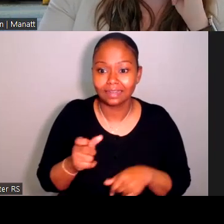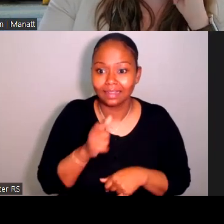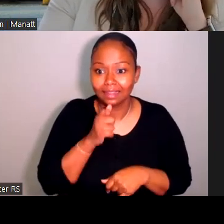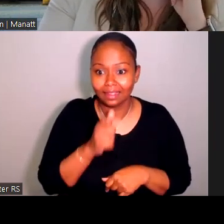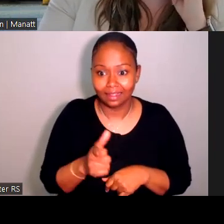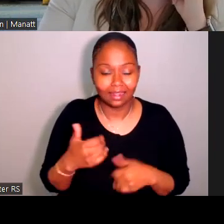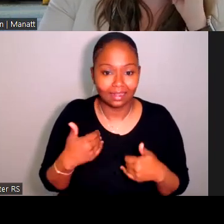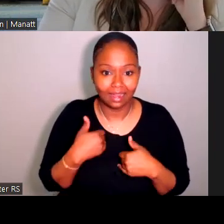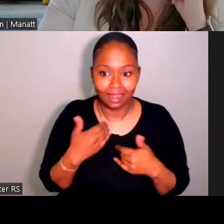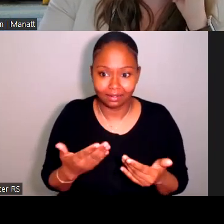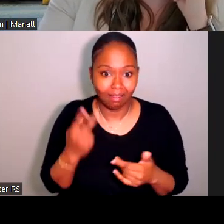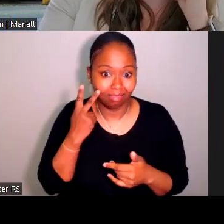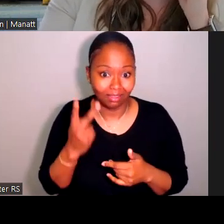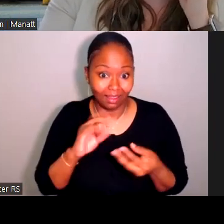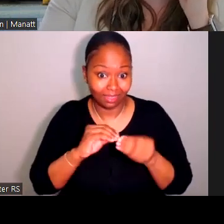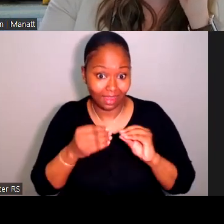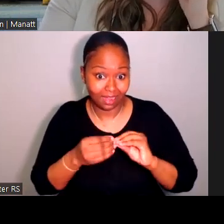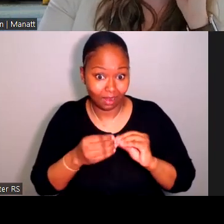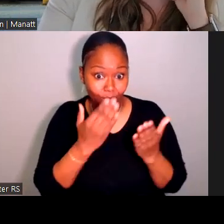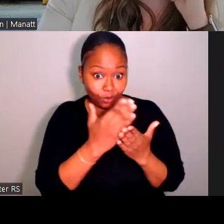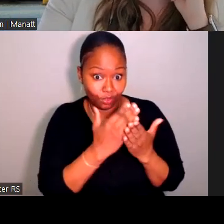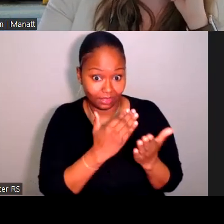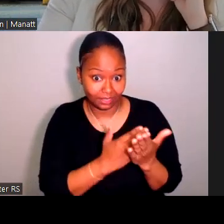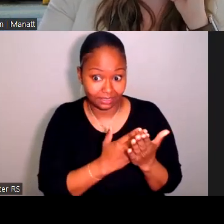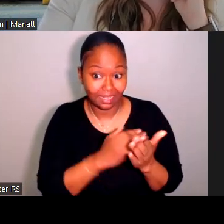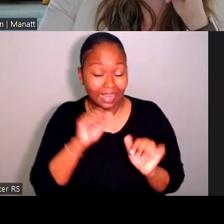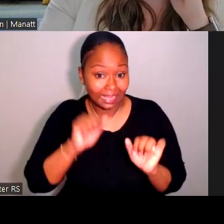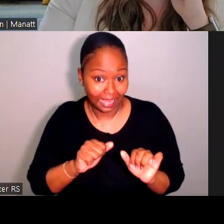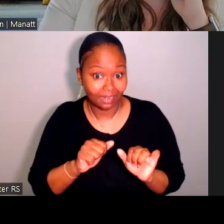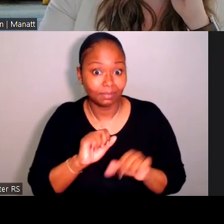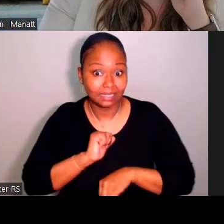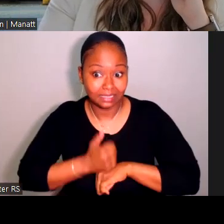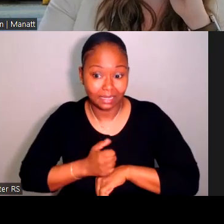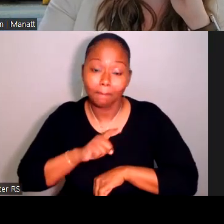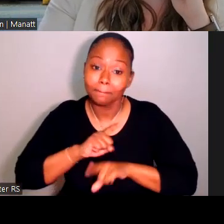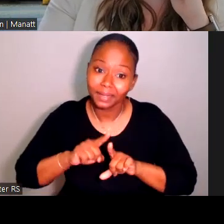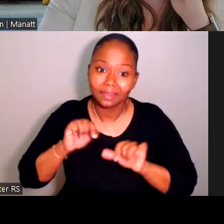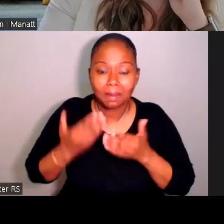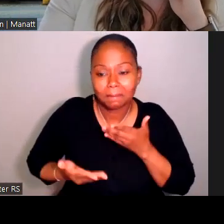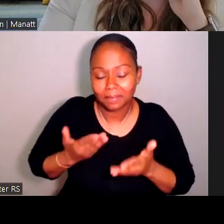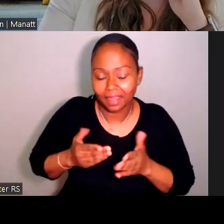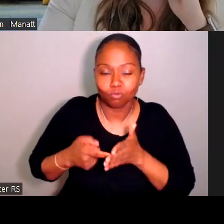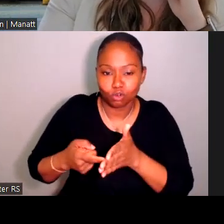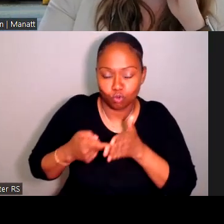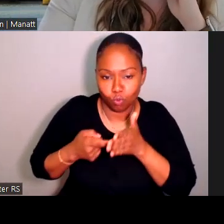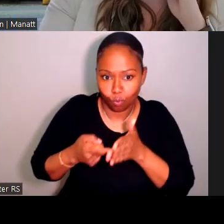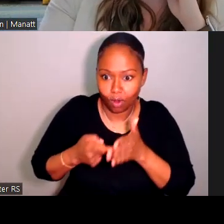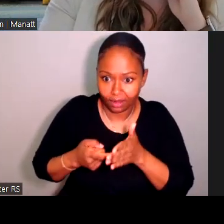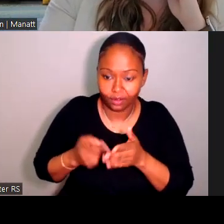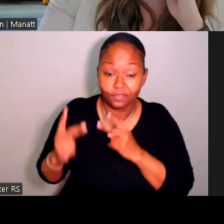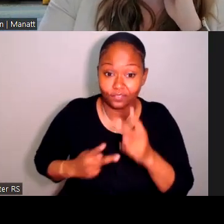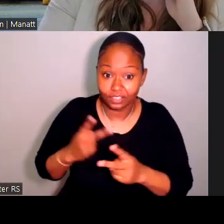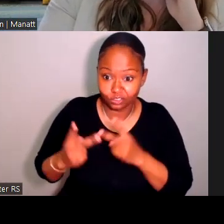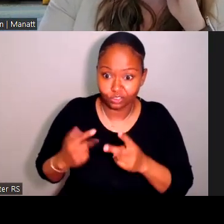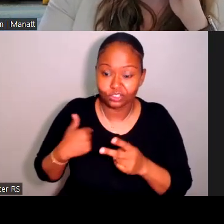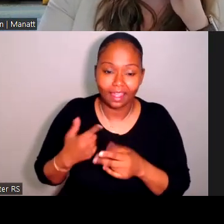may be designated as resident designated visitors, but they may require visitors to follow safety protocols as a condition of